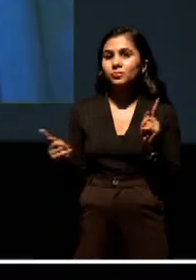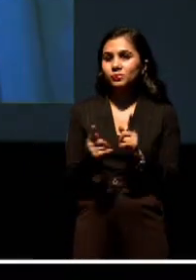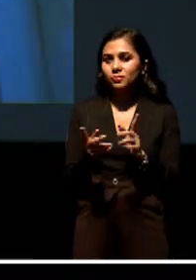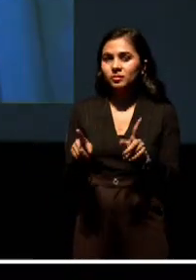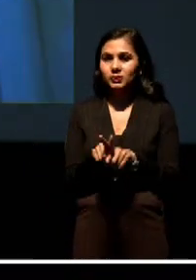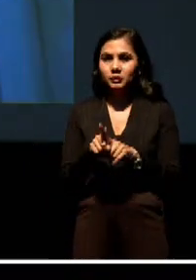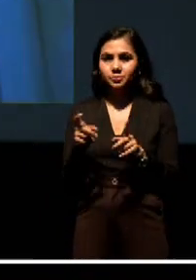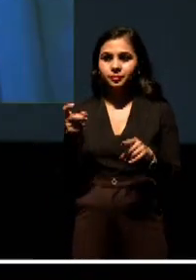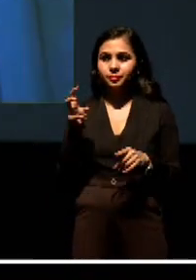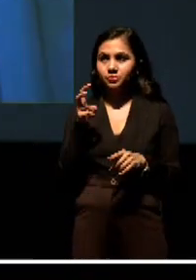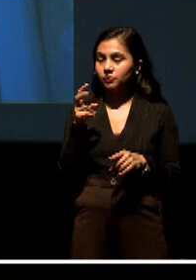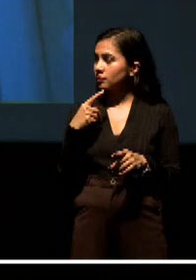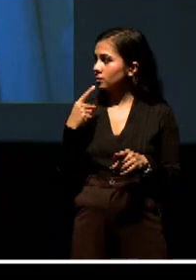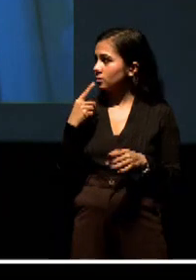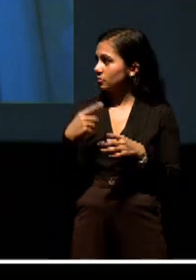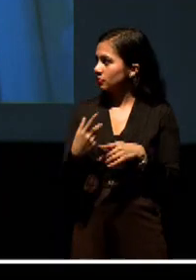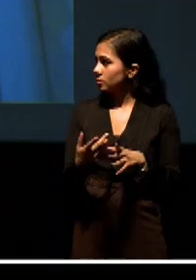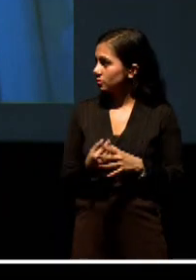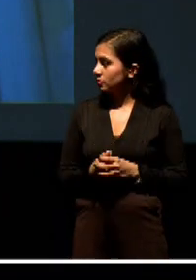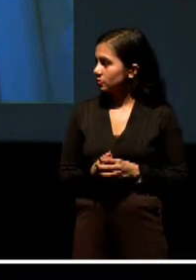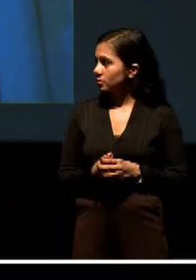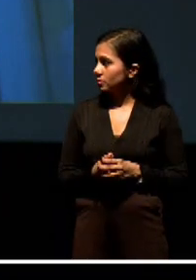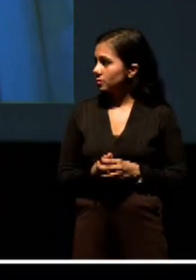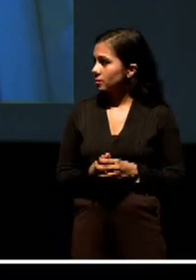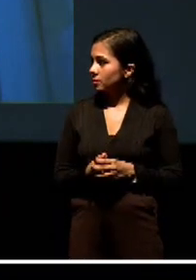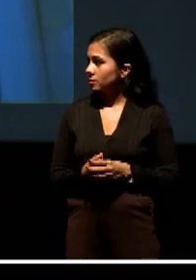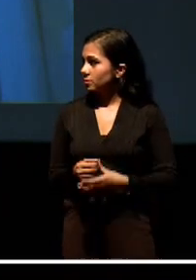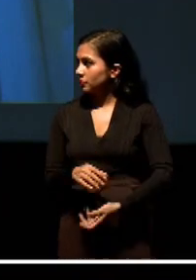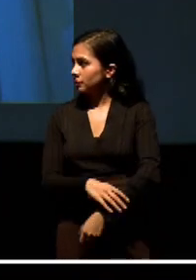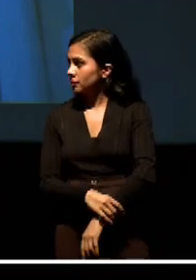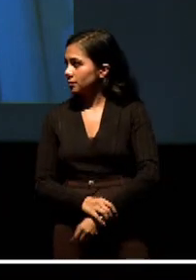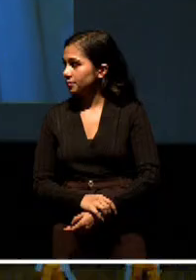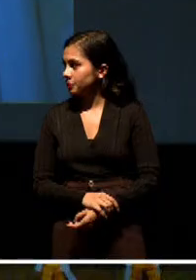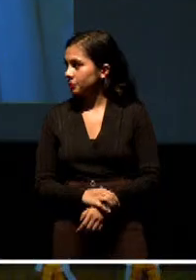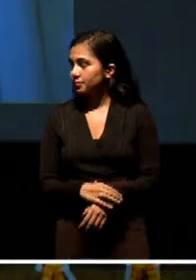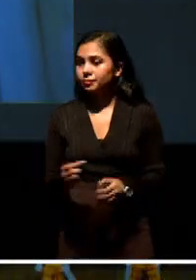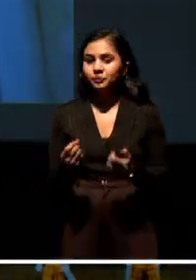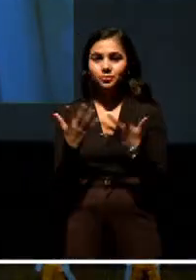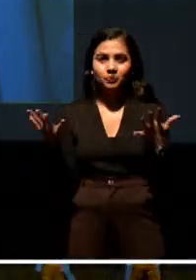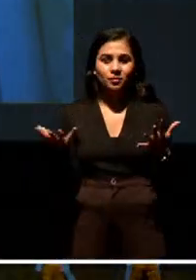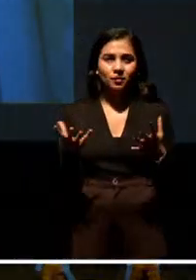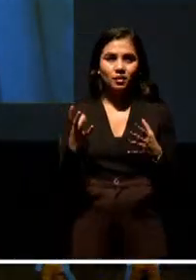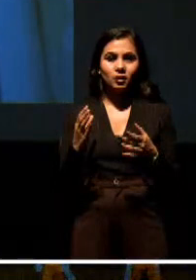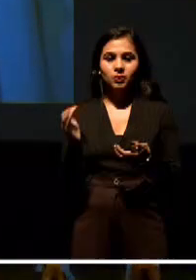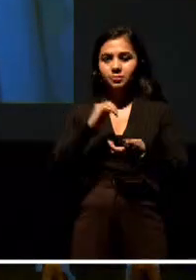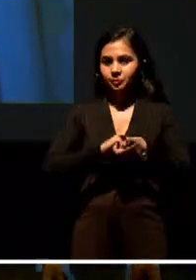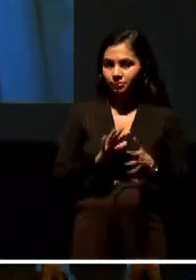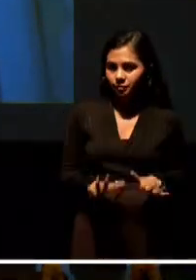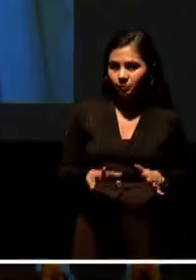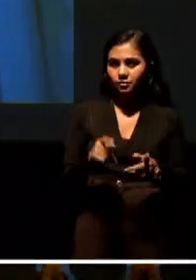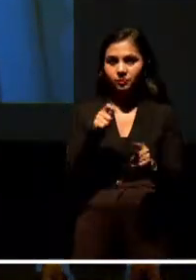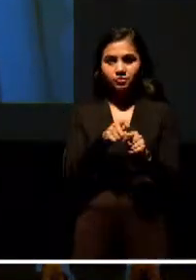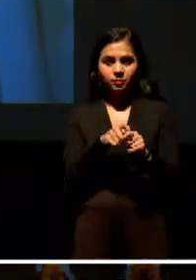the question which I'm really very intrigued about. You've been part of a lot of collaboration, and you've really done quite